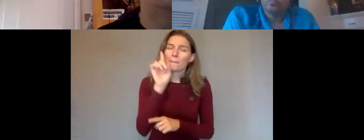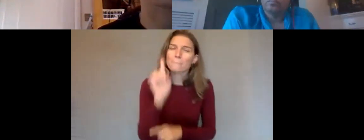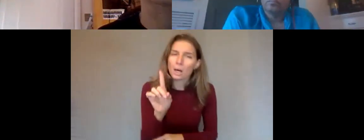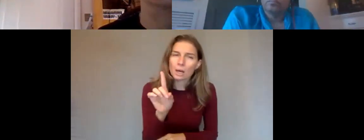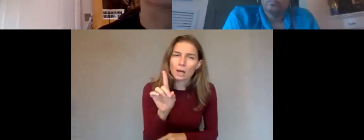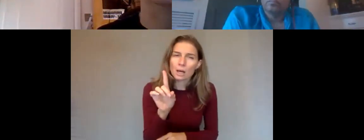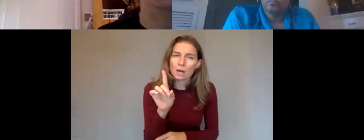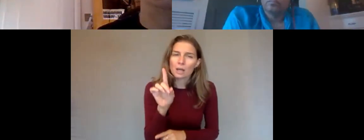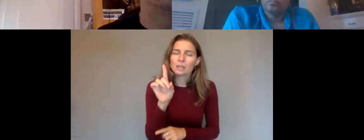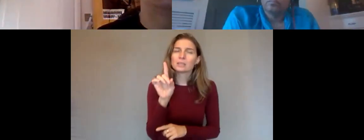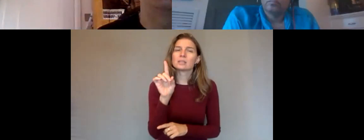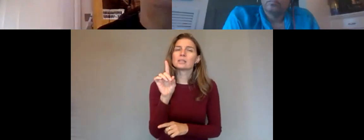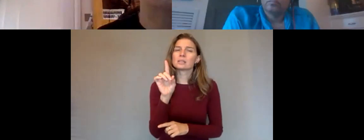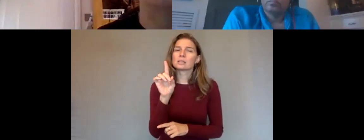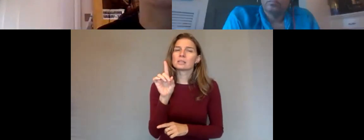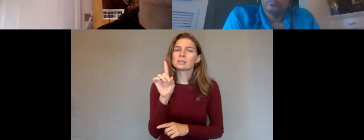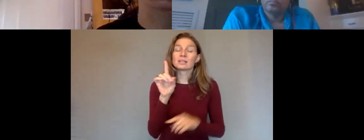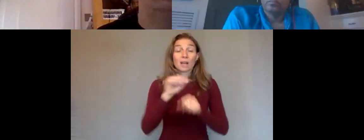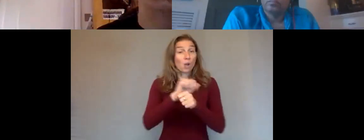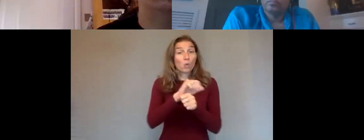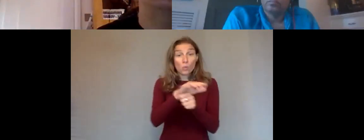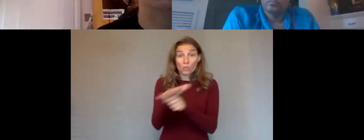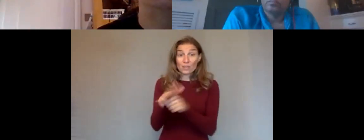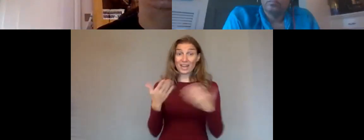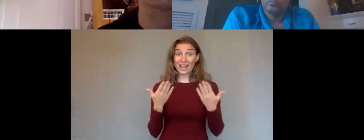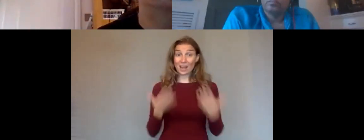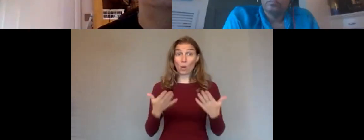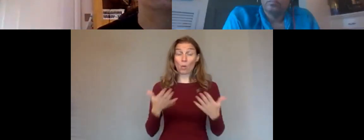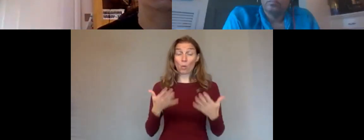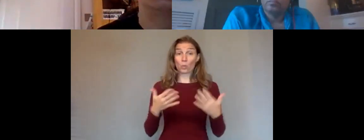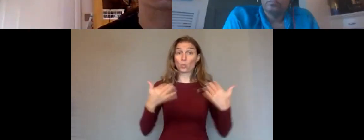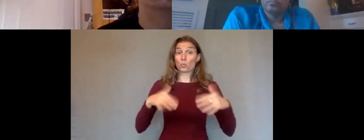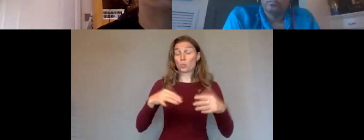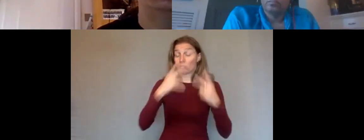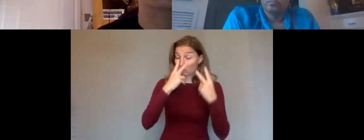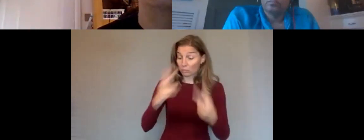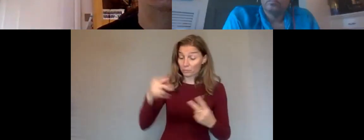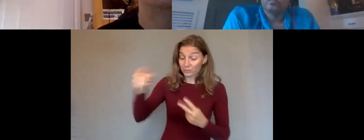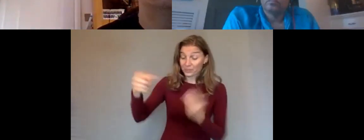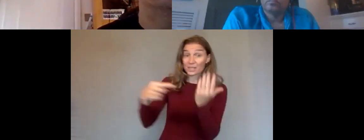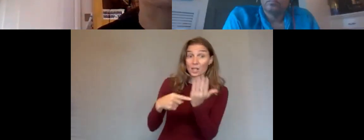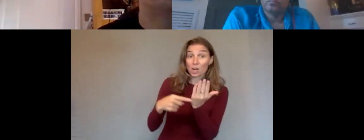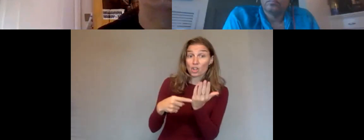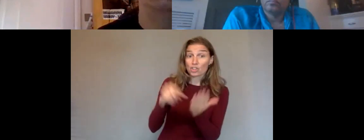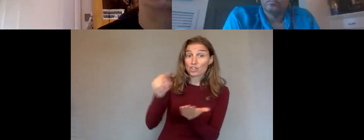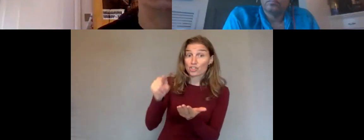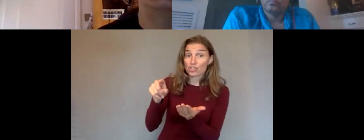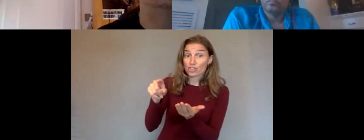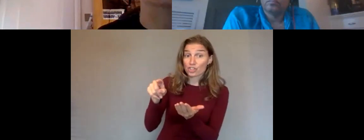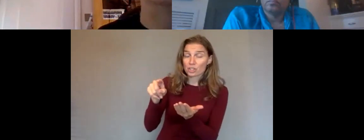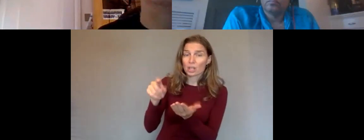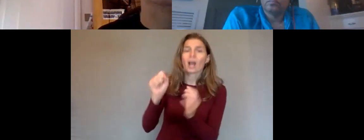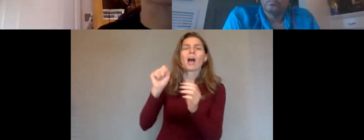our attention on the kinds of things that technology can do for us as part of our COVID